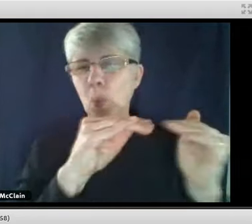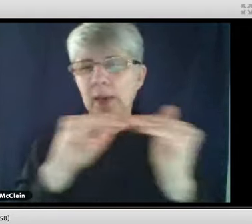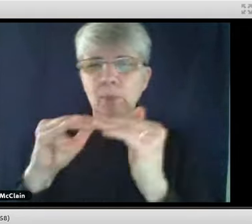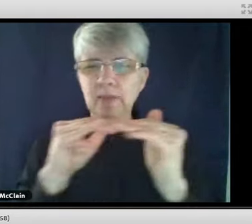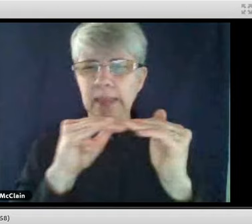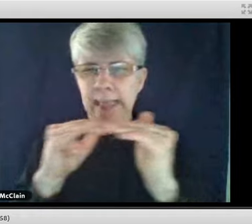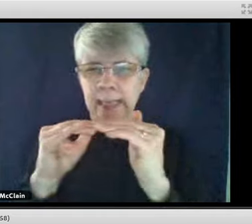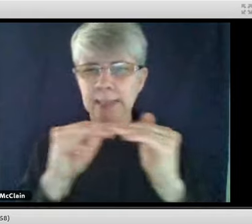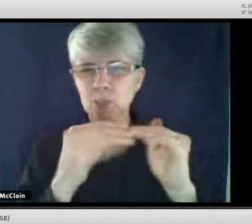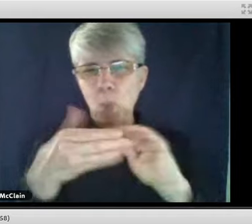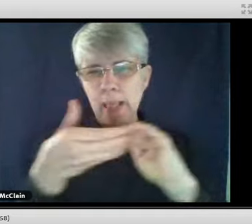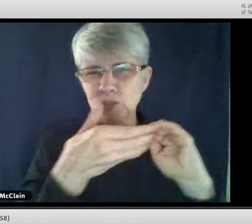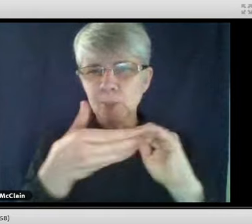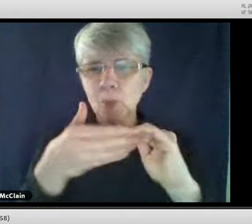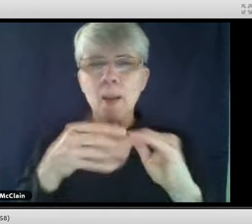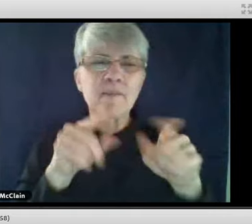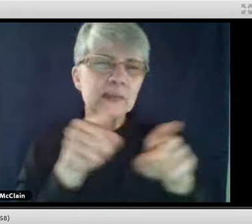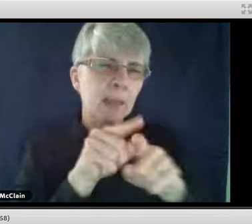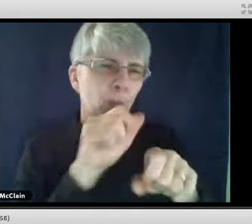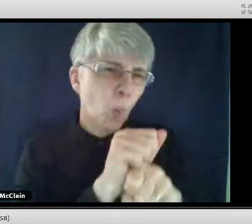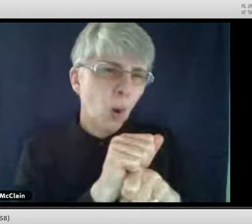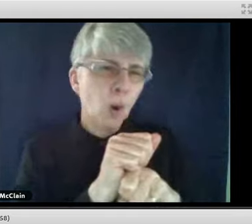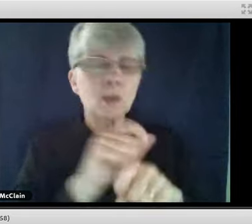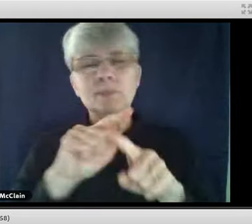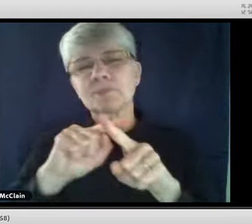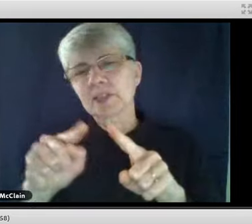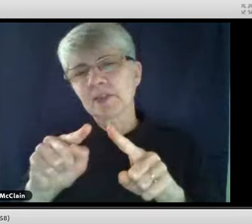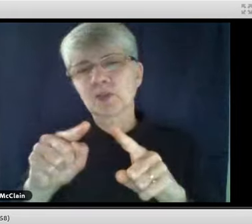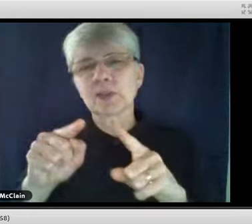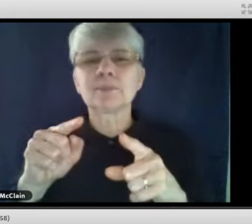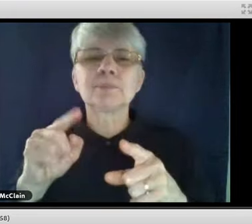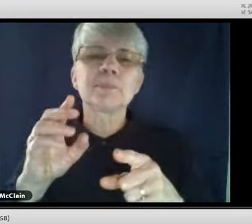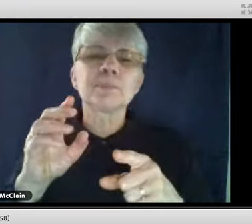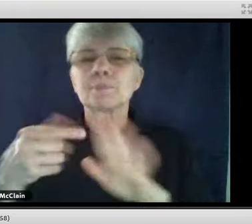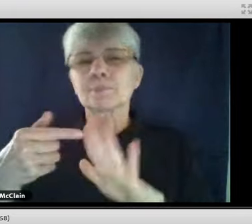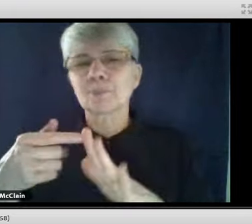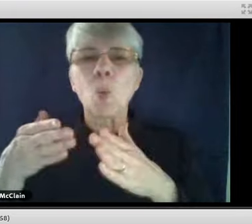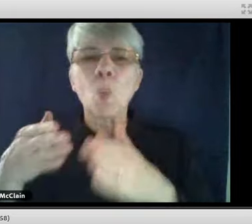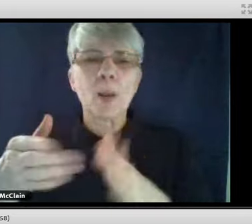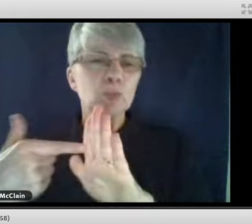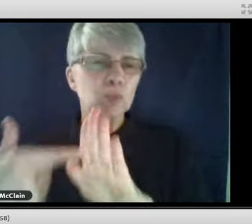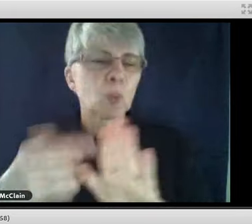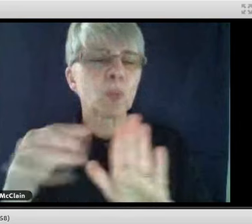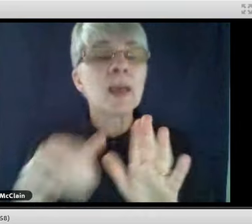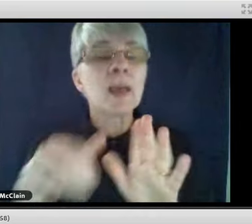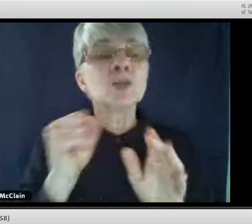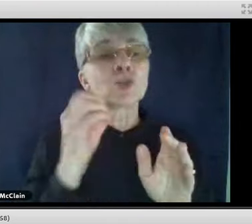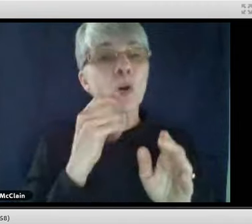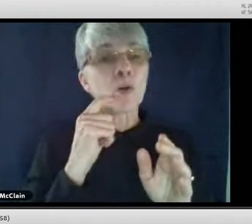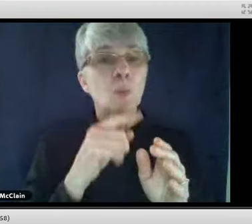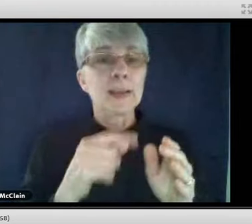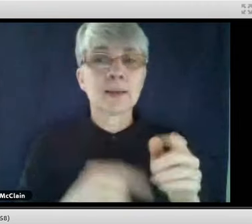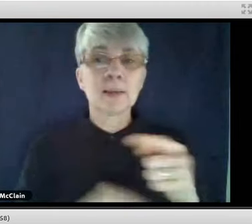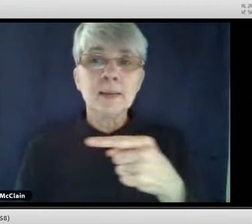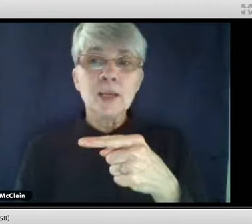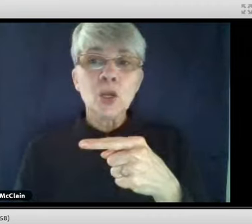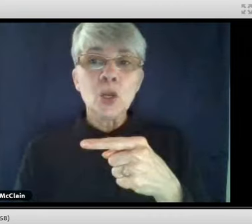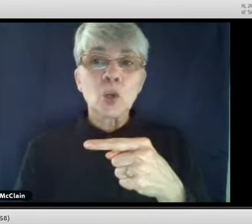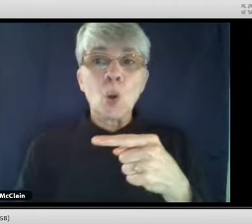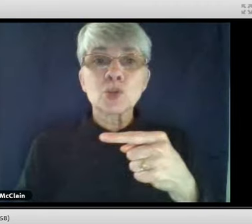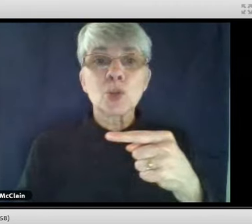relationships, where we have the same work, same expression. Okay, just a different manifestation. Now, if we move to the right into that kind of